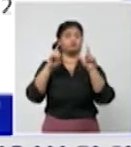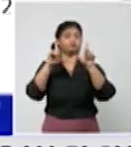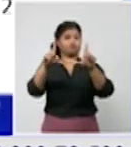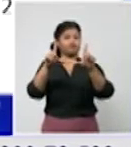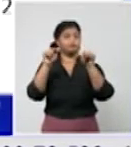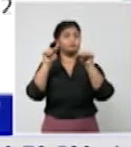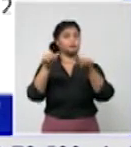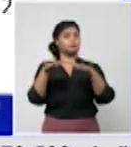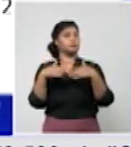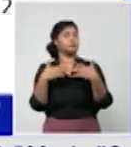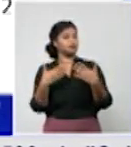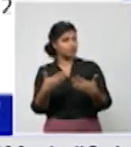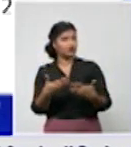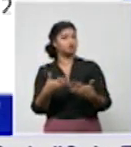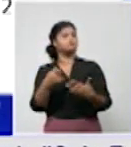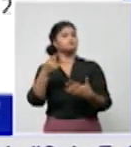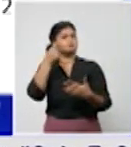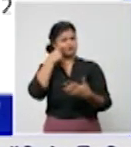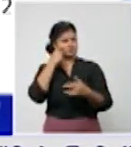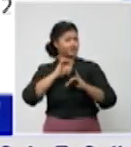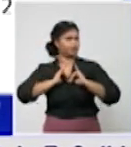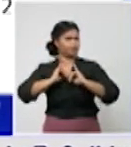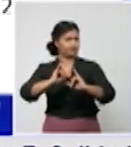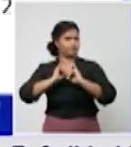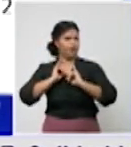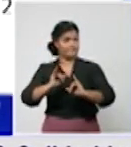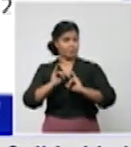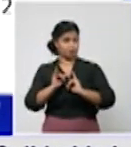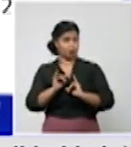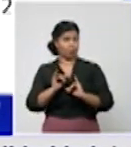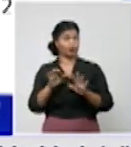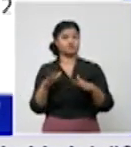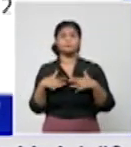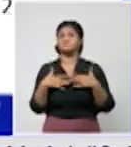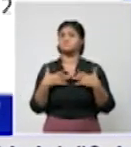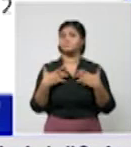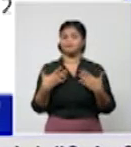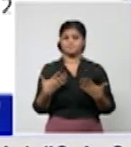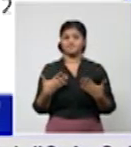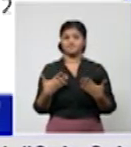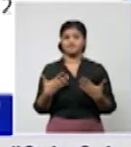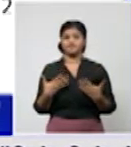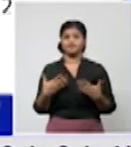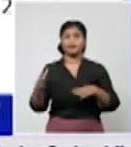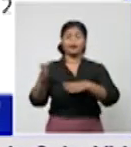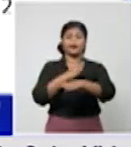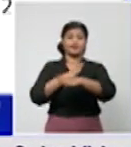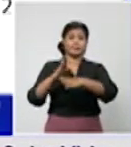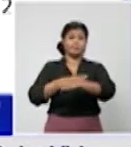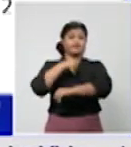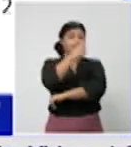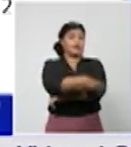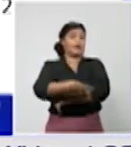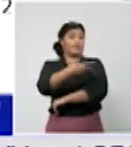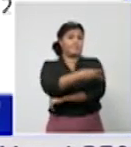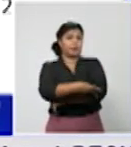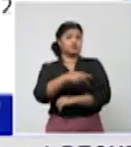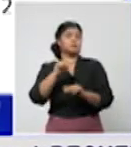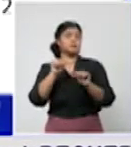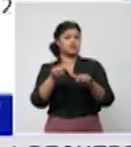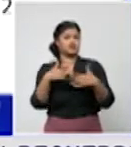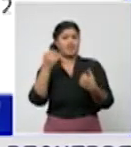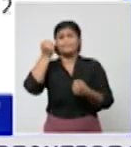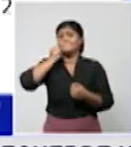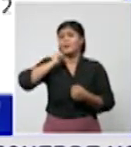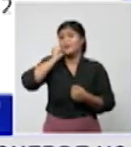so you can be certain that this disease is actually killing people. We have the United States of America as the country with more fatalities